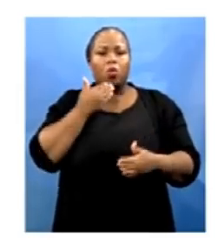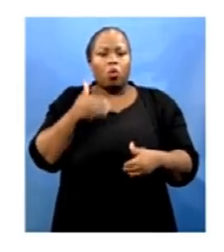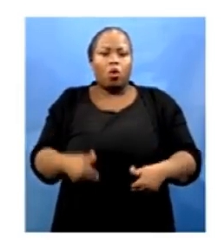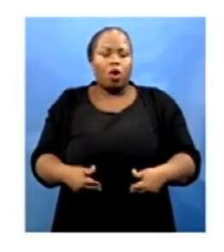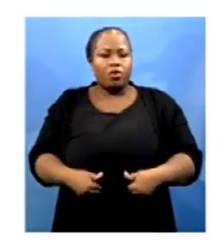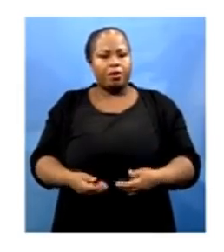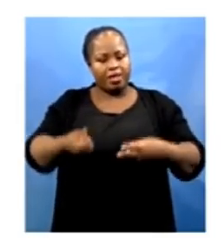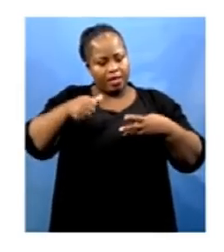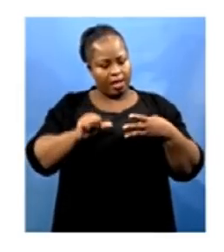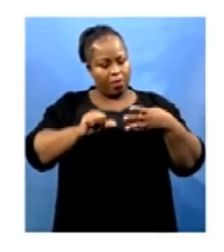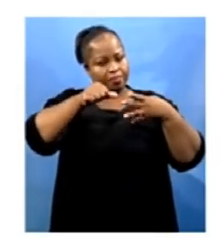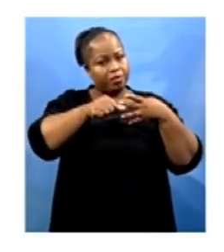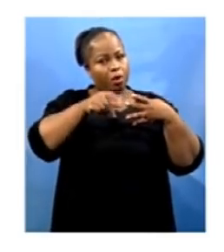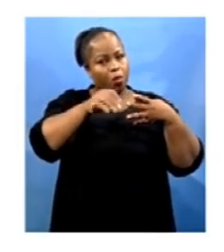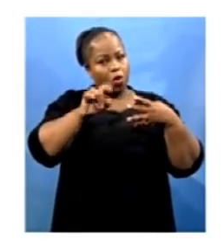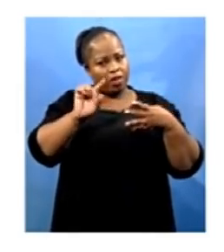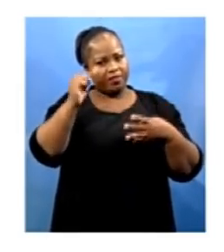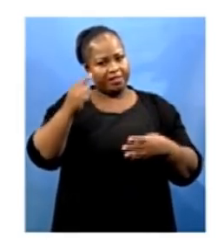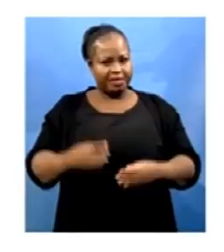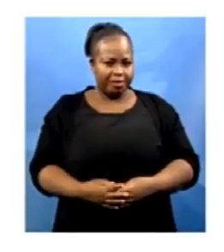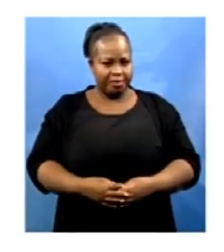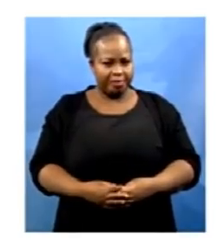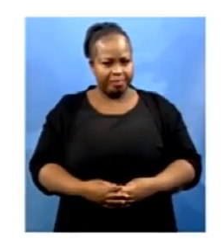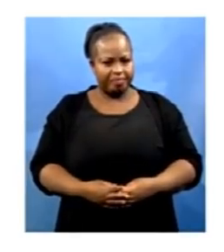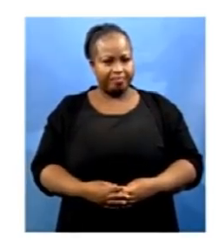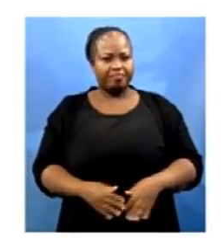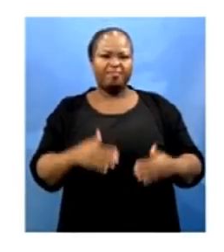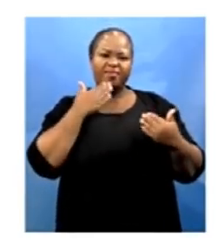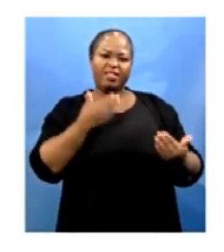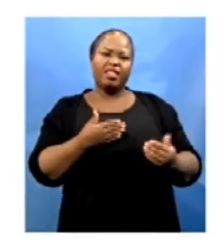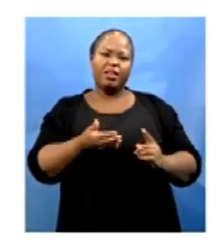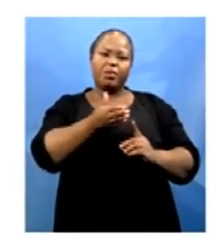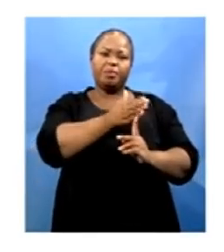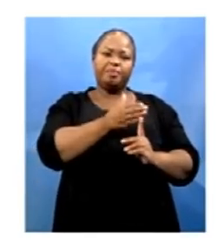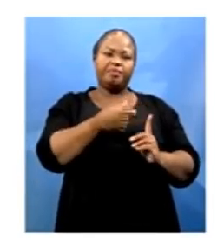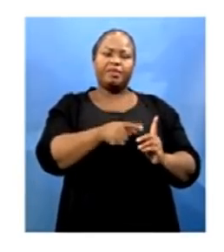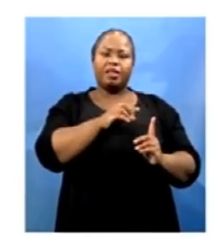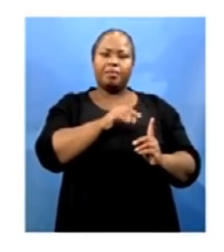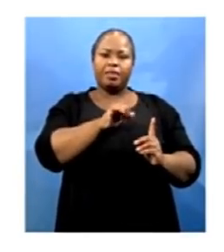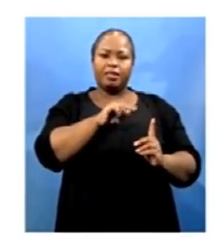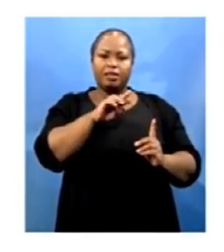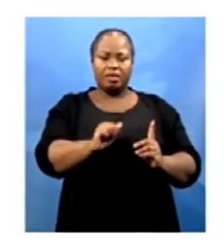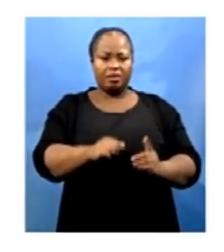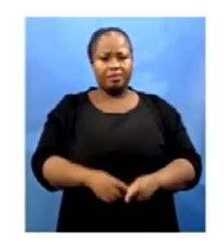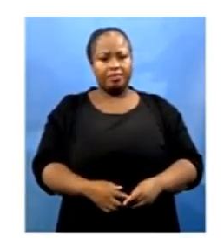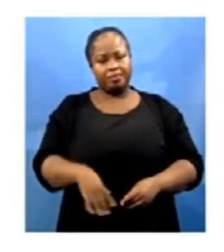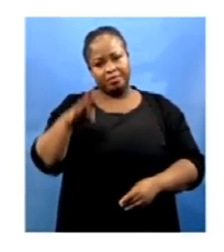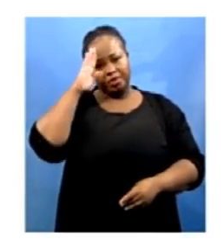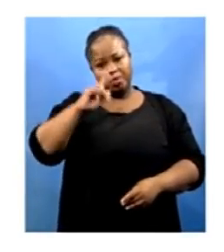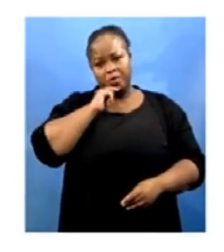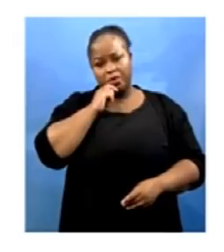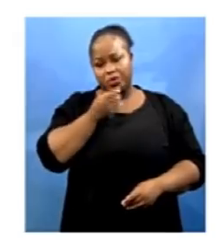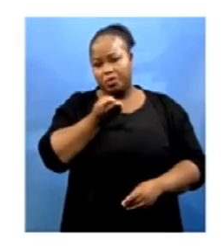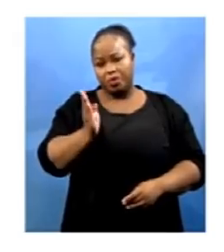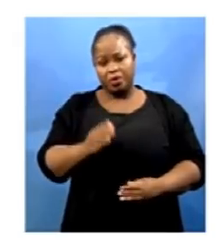Thank you, Nomkhita, and good morning to you all. We've seen an almost unprecedented response by all donors